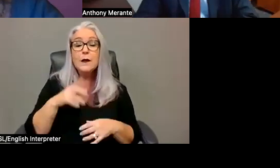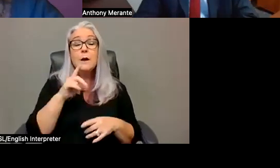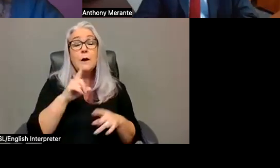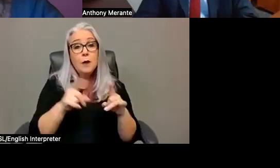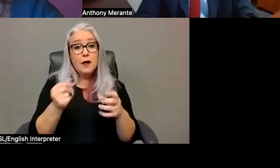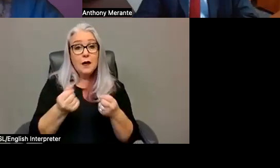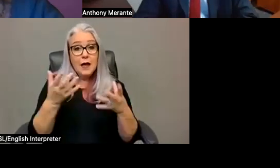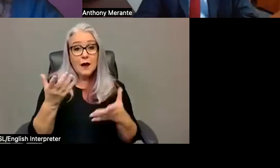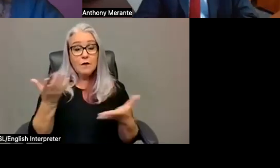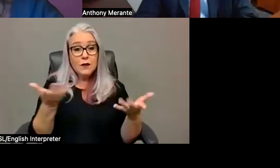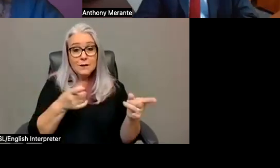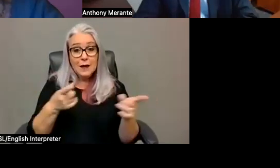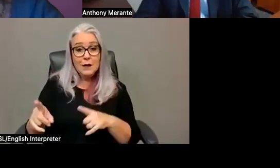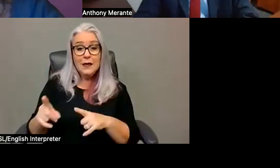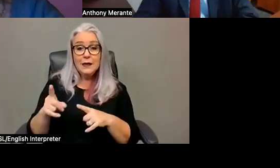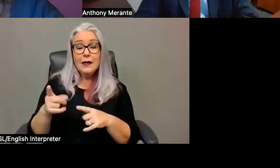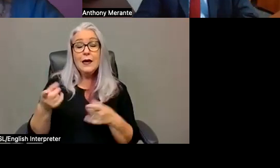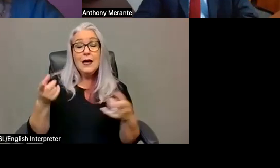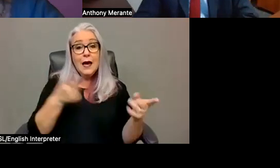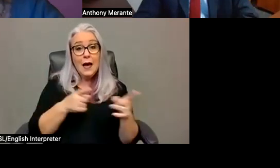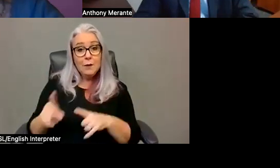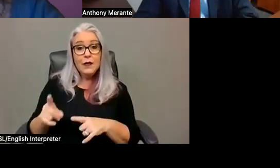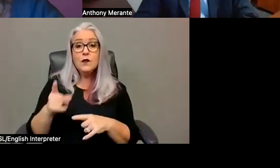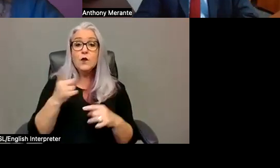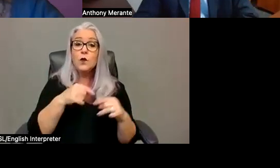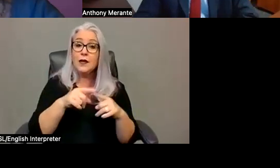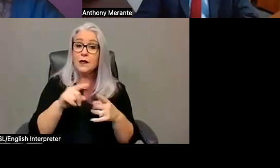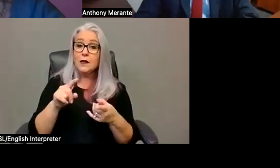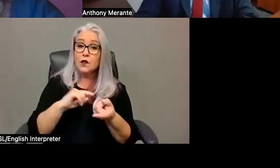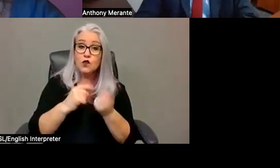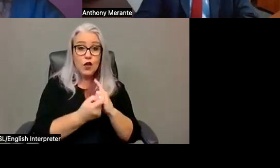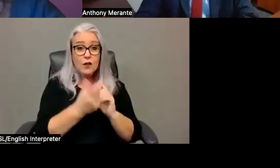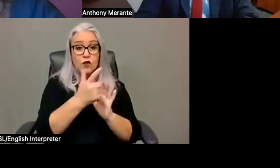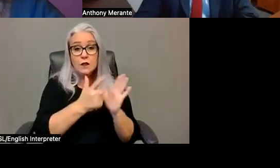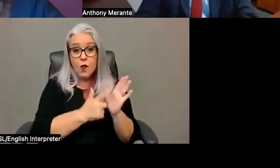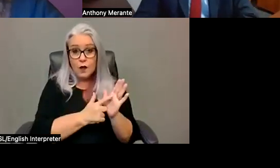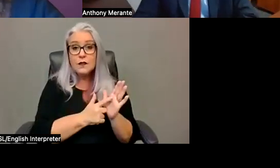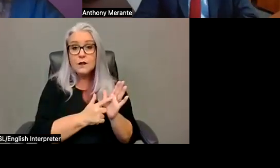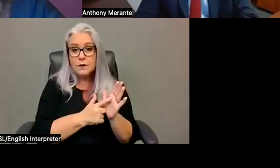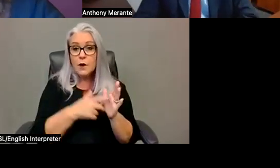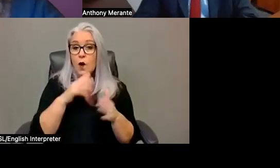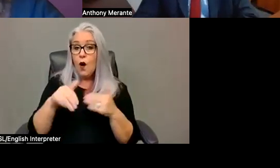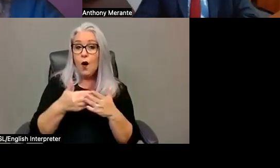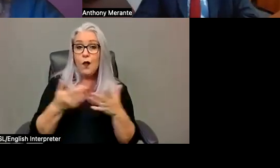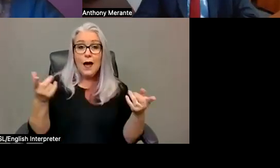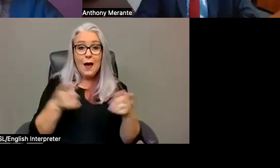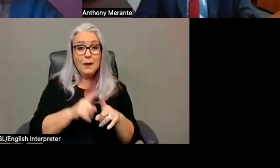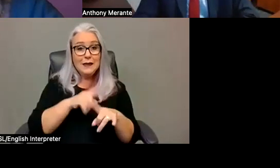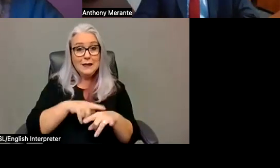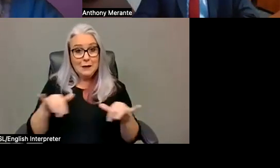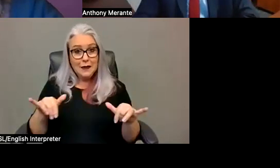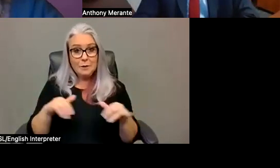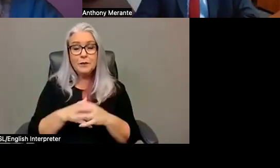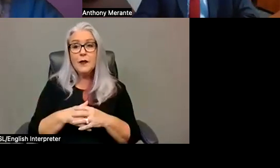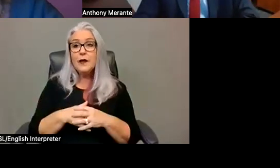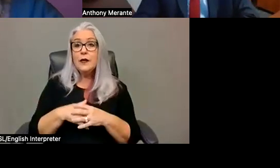like I said, came about as a result of the change in laws. It came about, all this happened at the same time. So we're